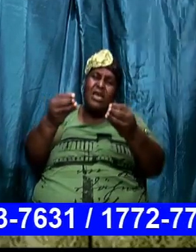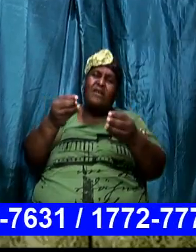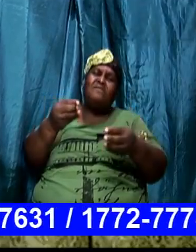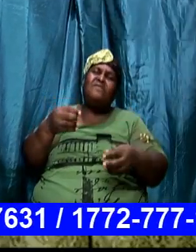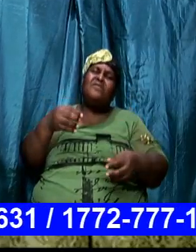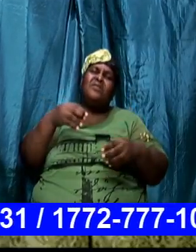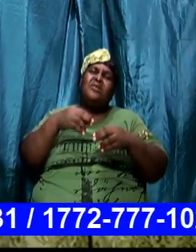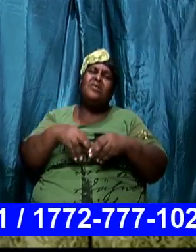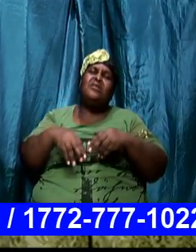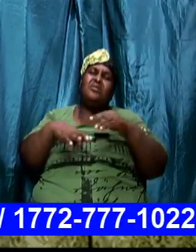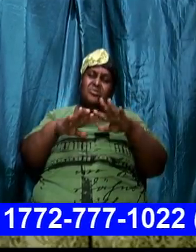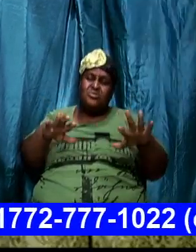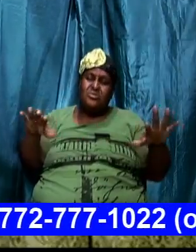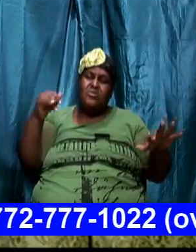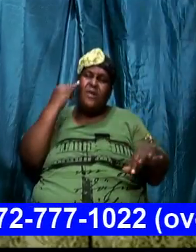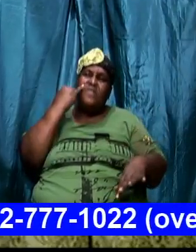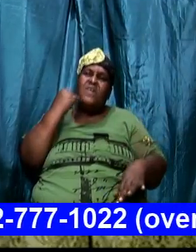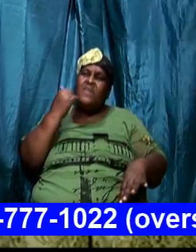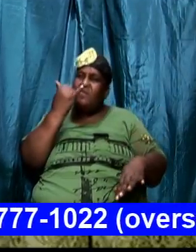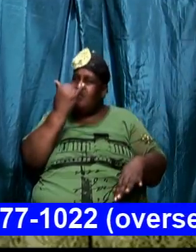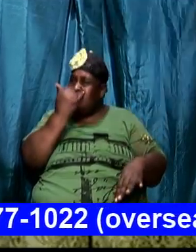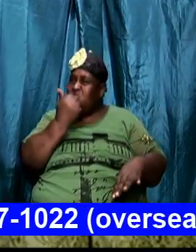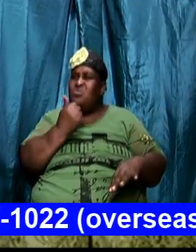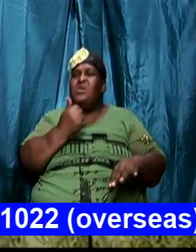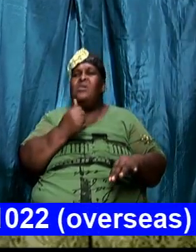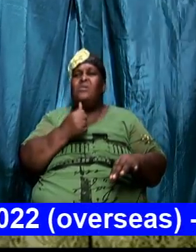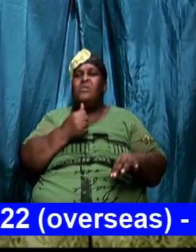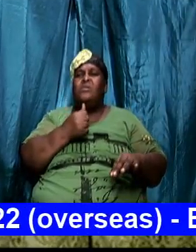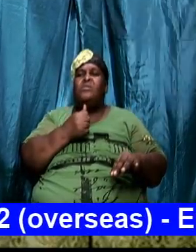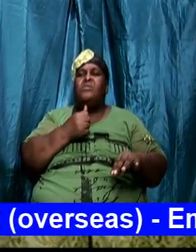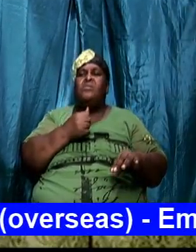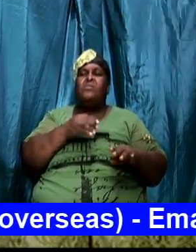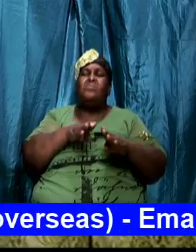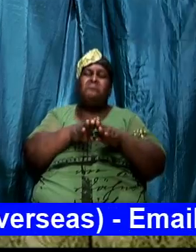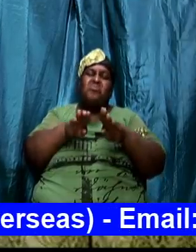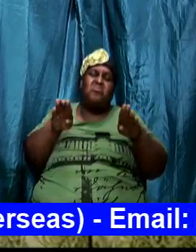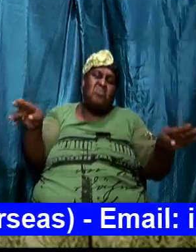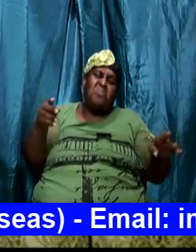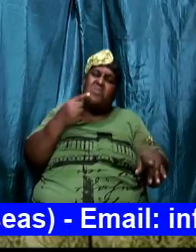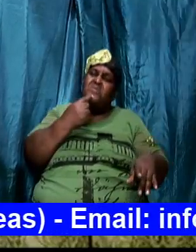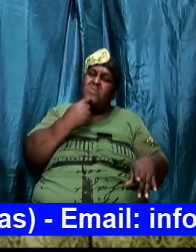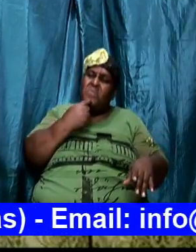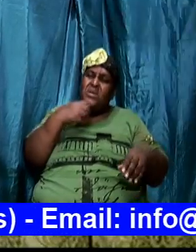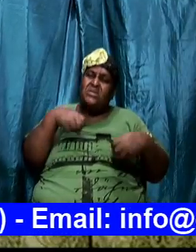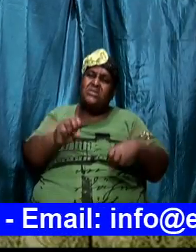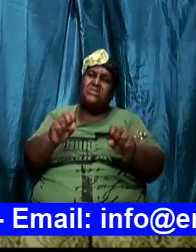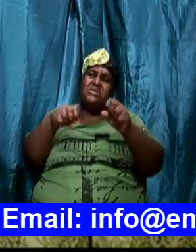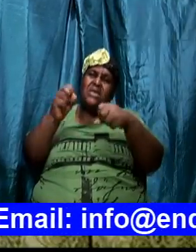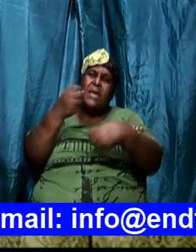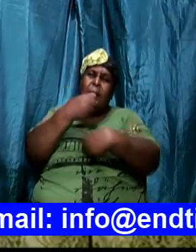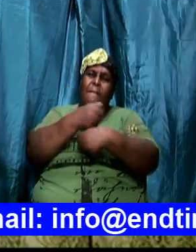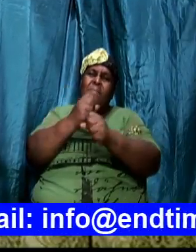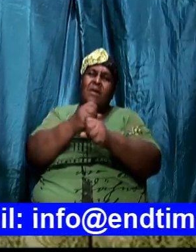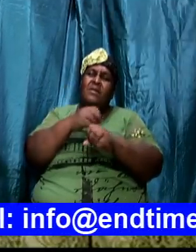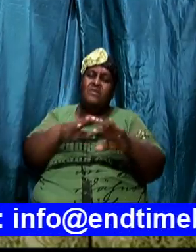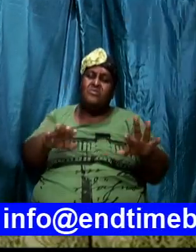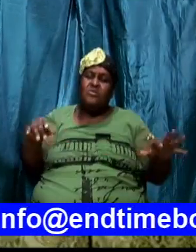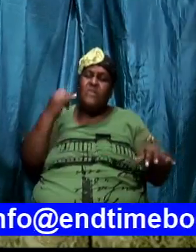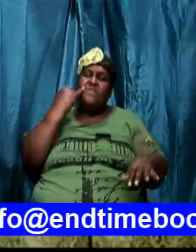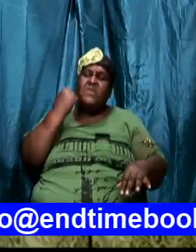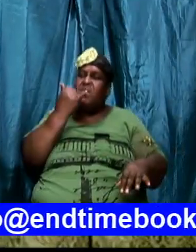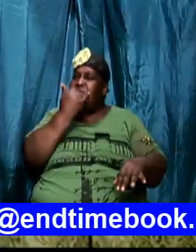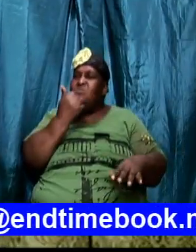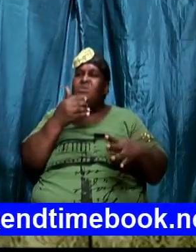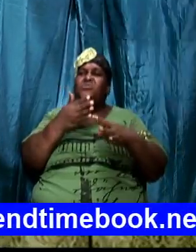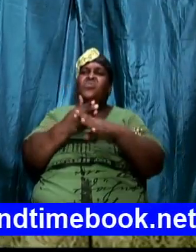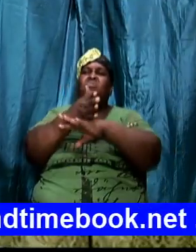people Israel from the land of Egypt. He opened the Red Sea and he caused them to go over on dry land. And as